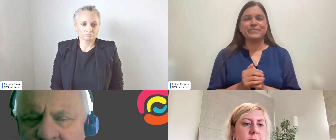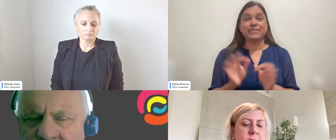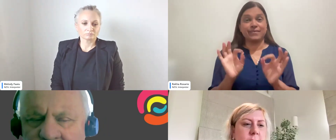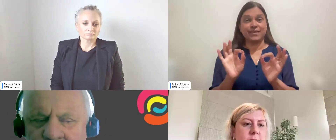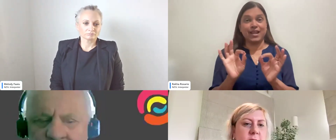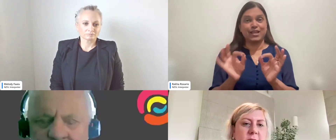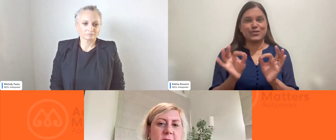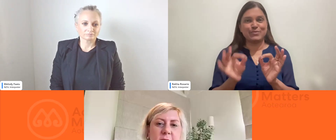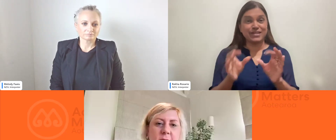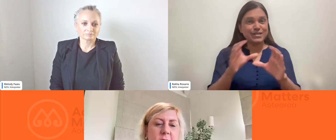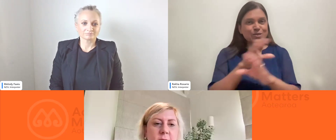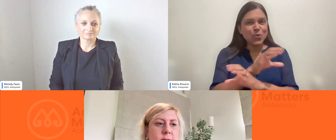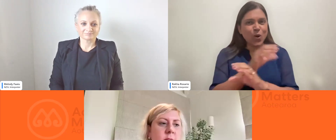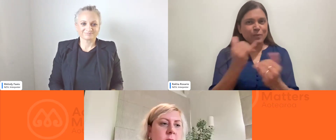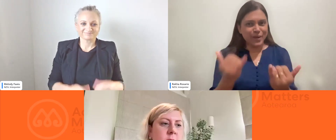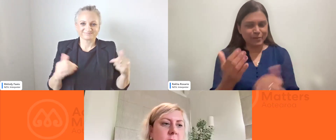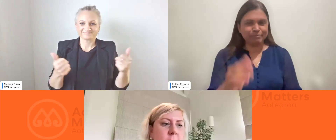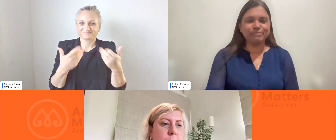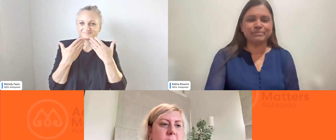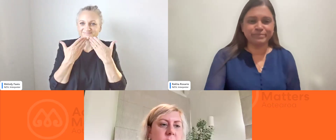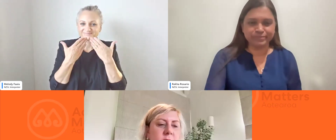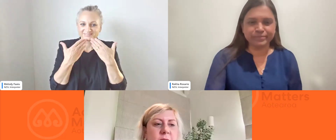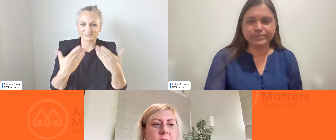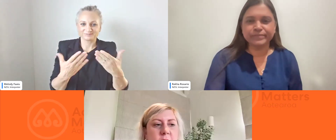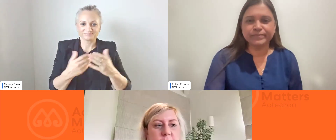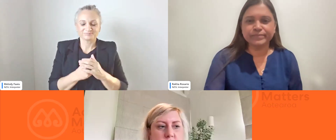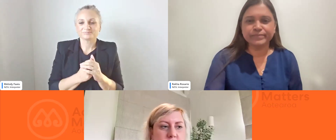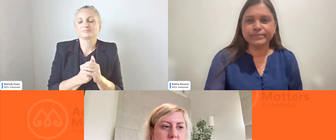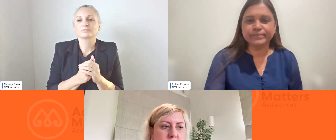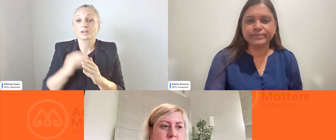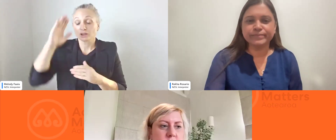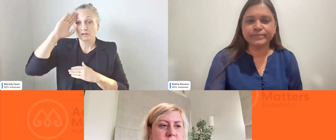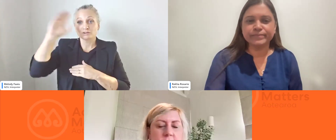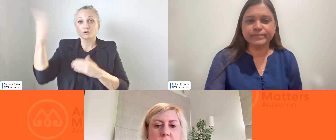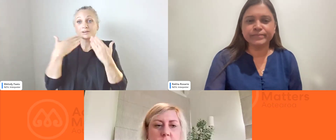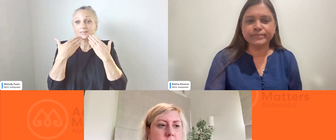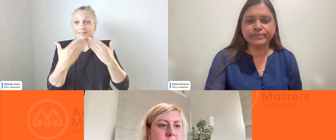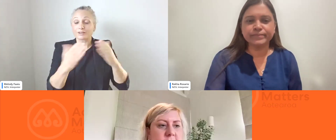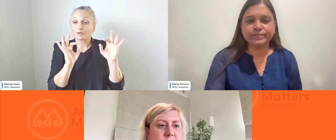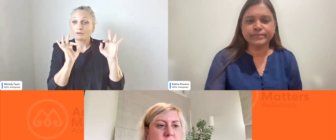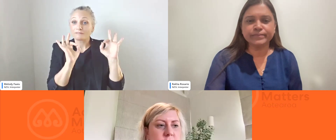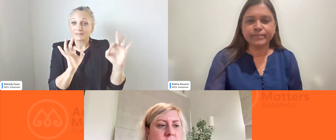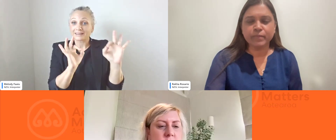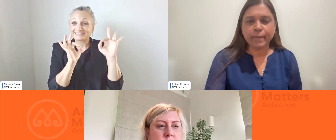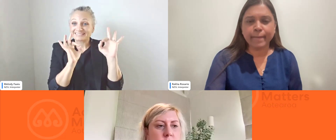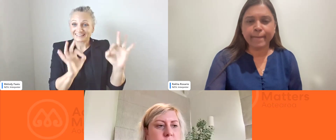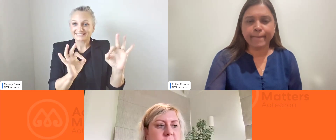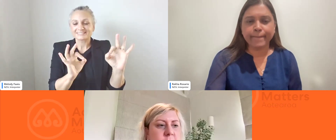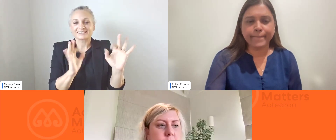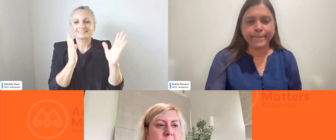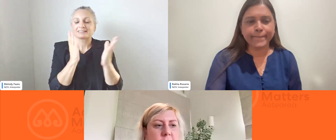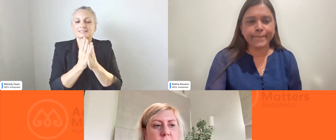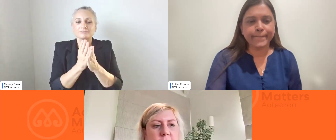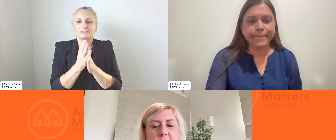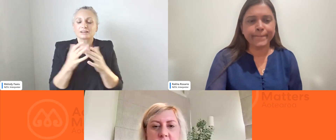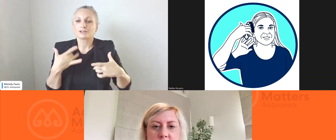Neil. That's fantastic, and we are definitely looking forward to starting the implementation of robust